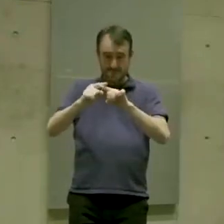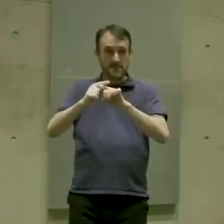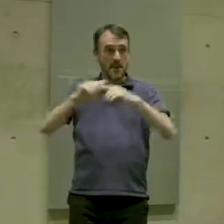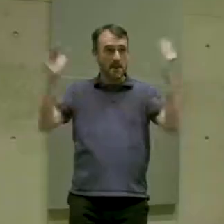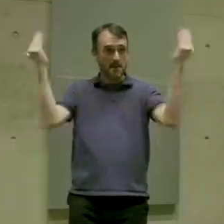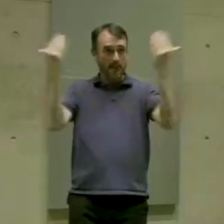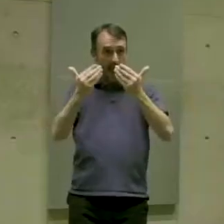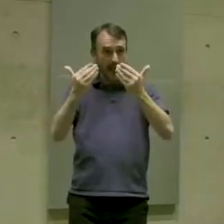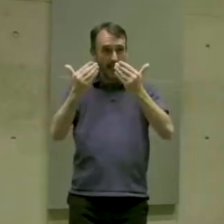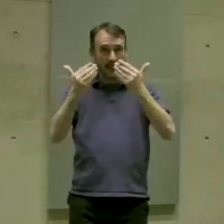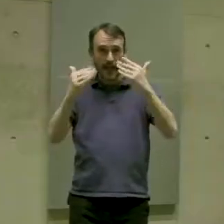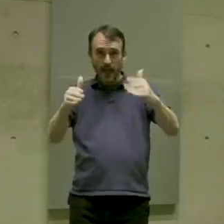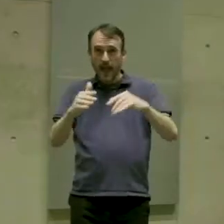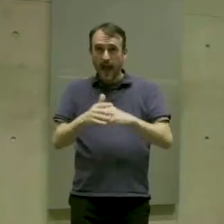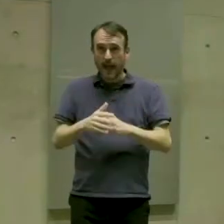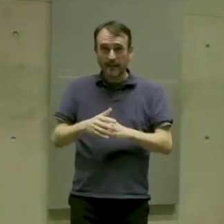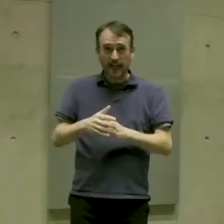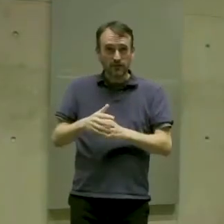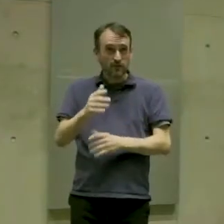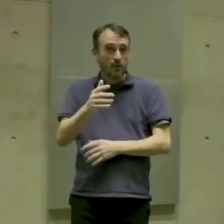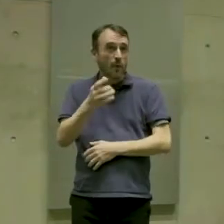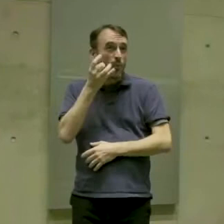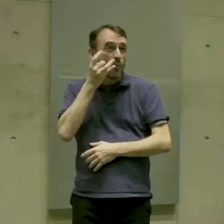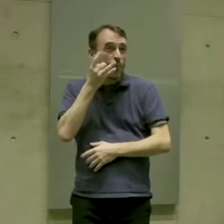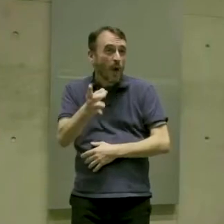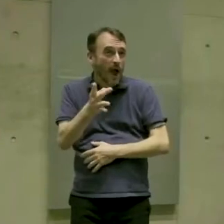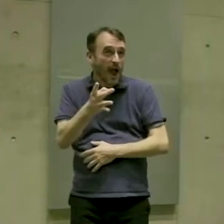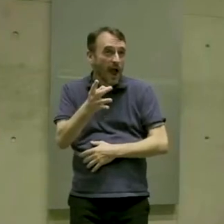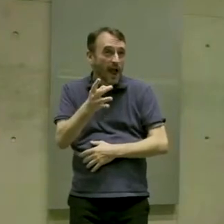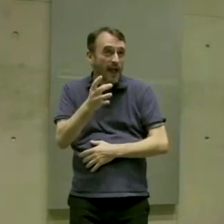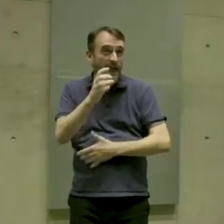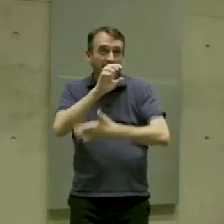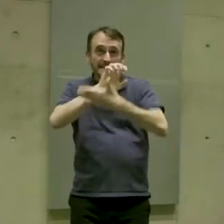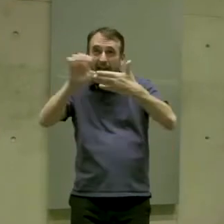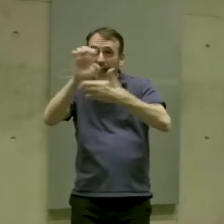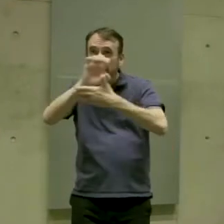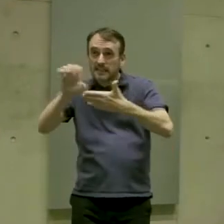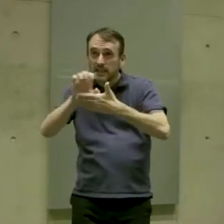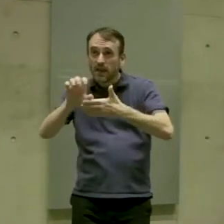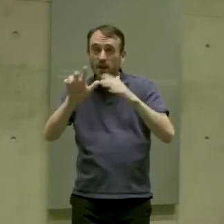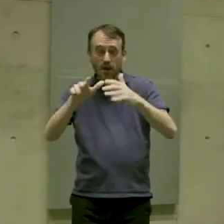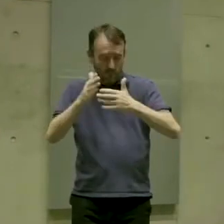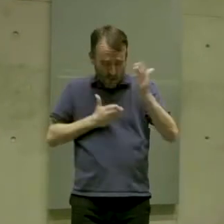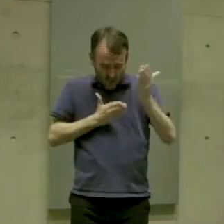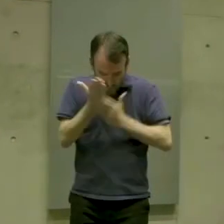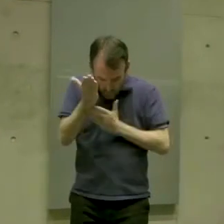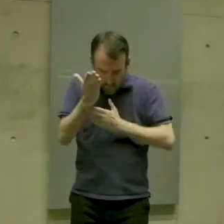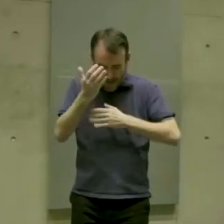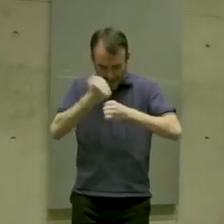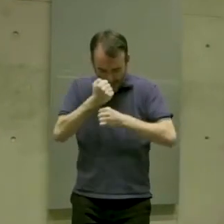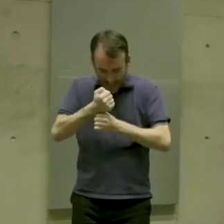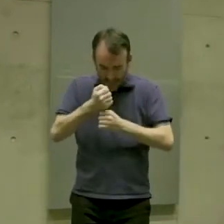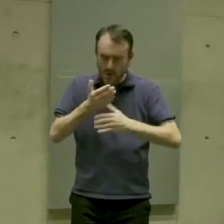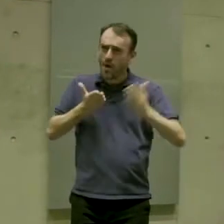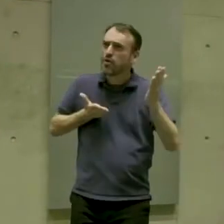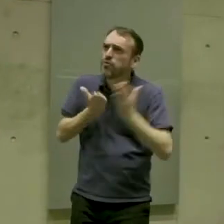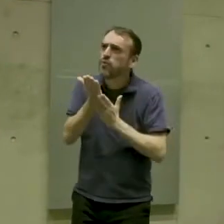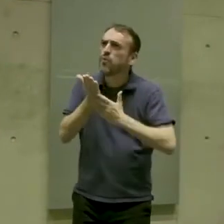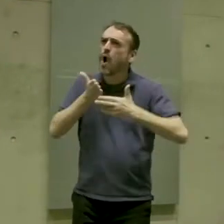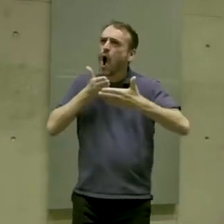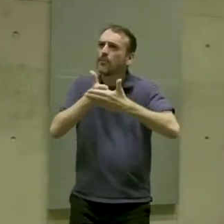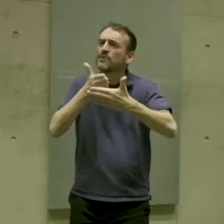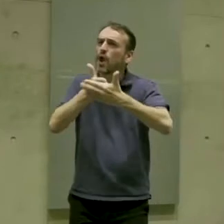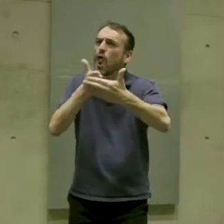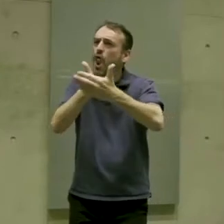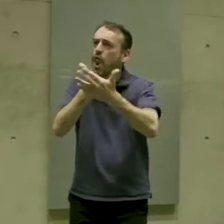picked out in a pool of white text, scrambling from passage to passage, crawling through obstacles. When I